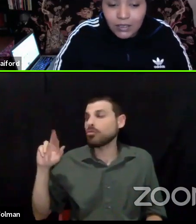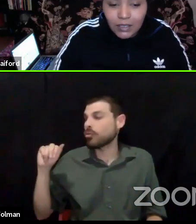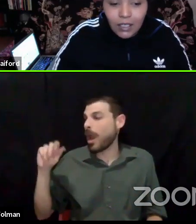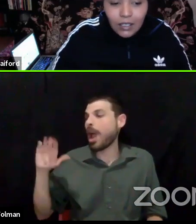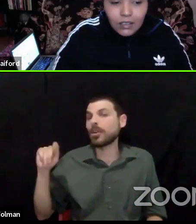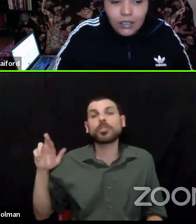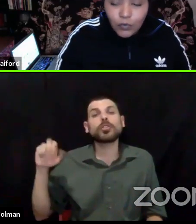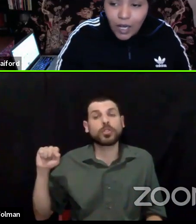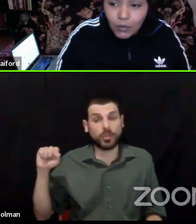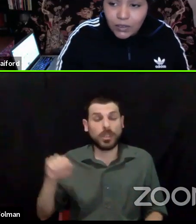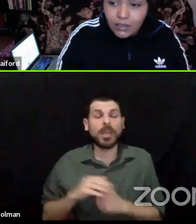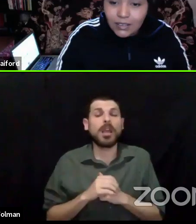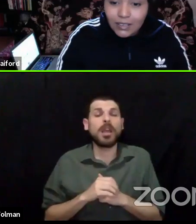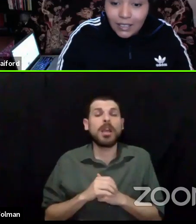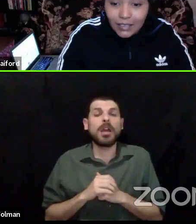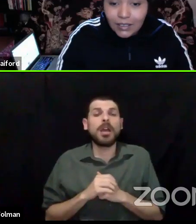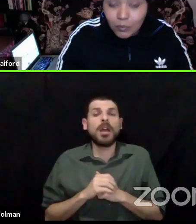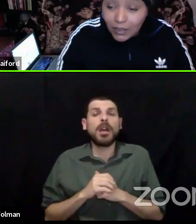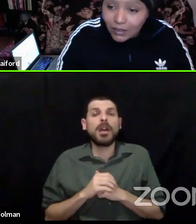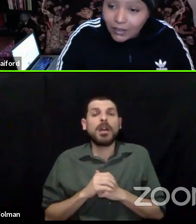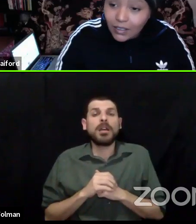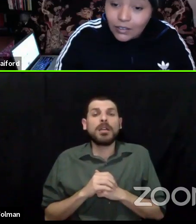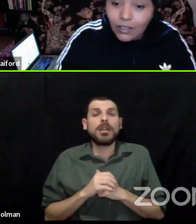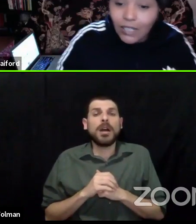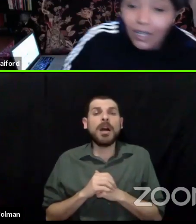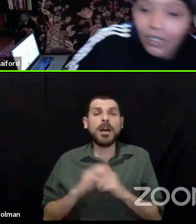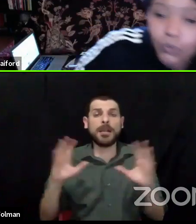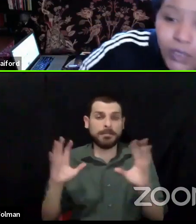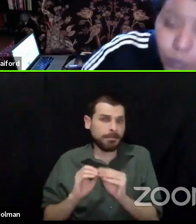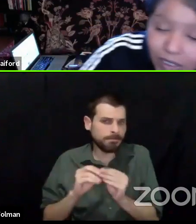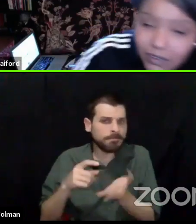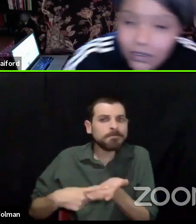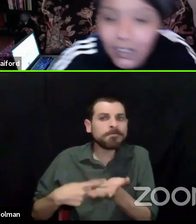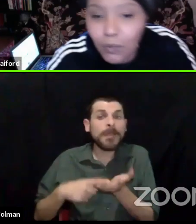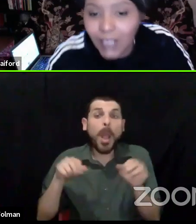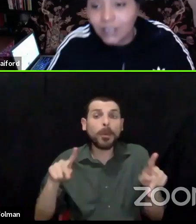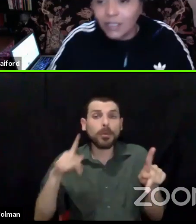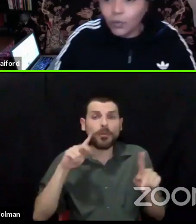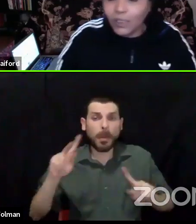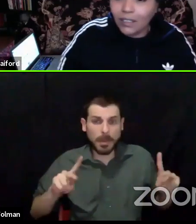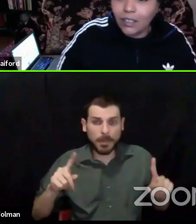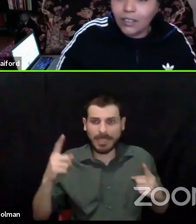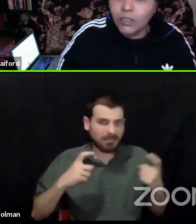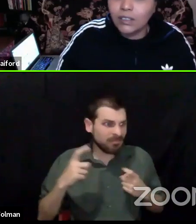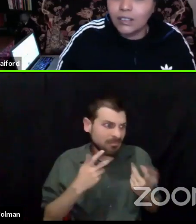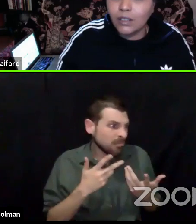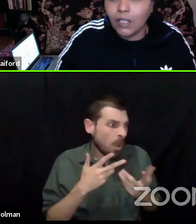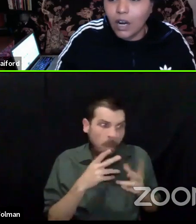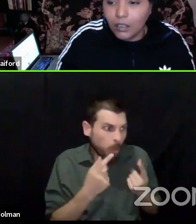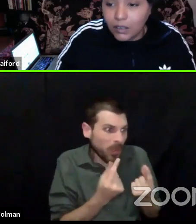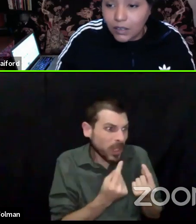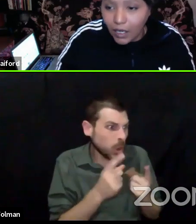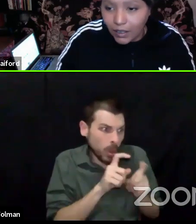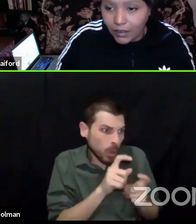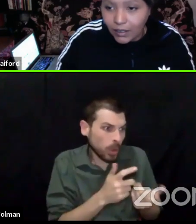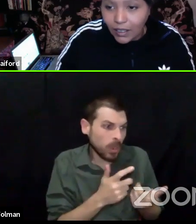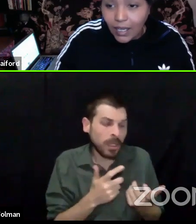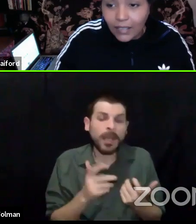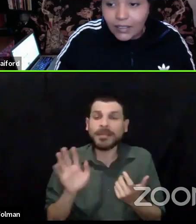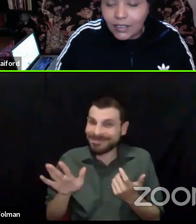providers, looking for opportunities. They're asking me, you know, like, hey, what are we gonna do? And I'm like, until we get our community on our